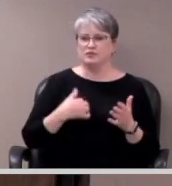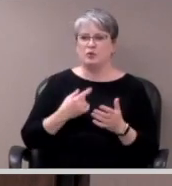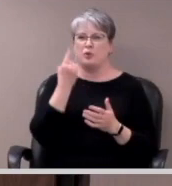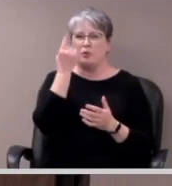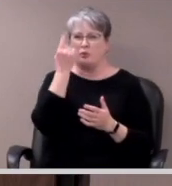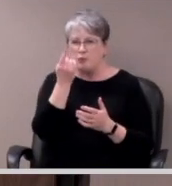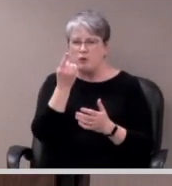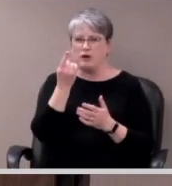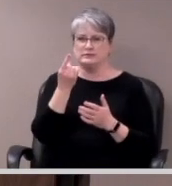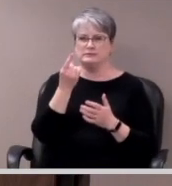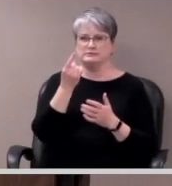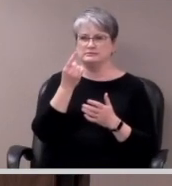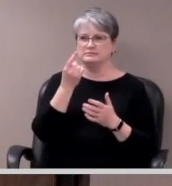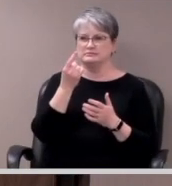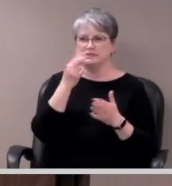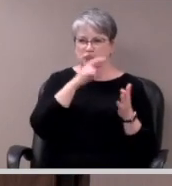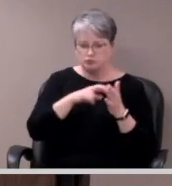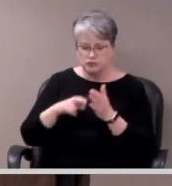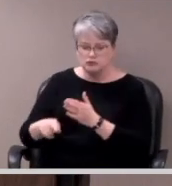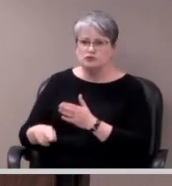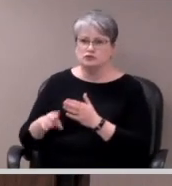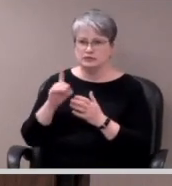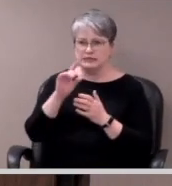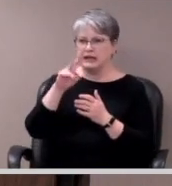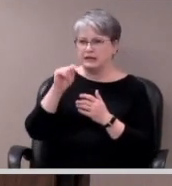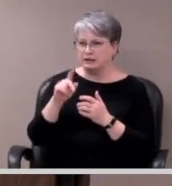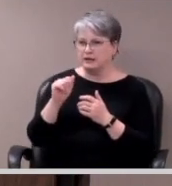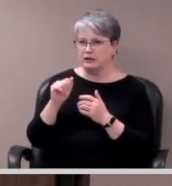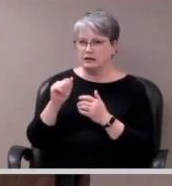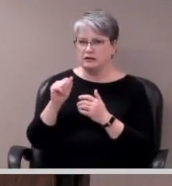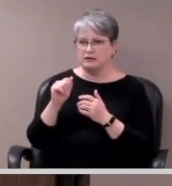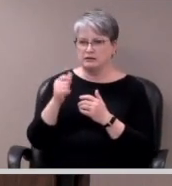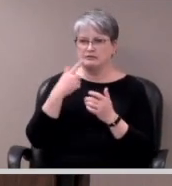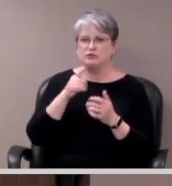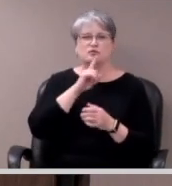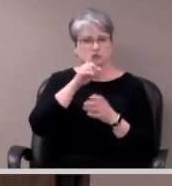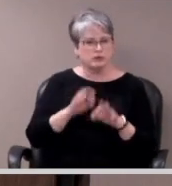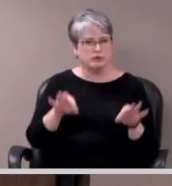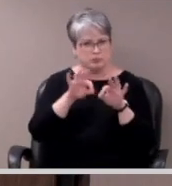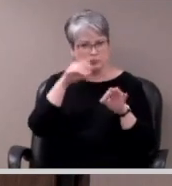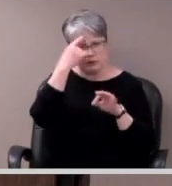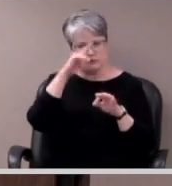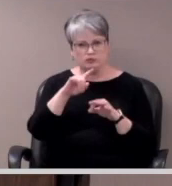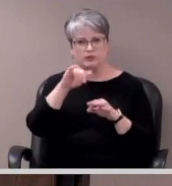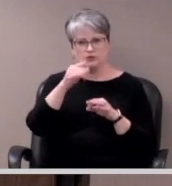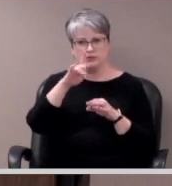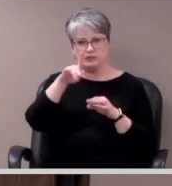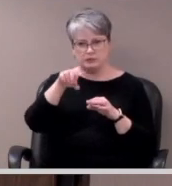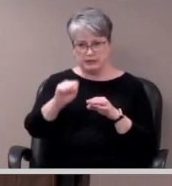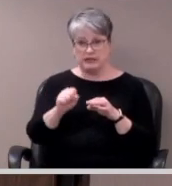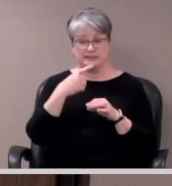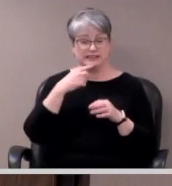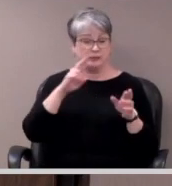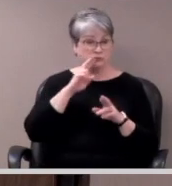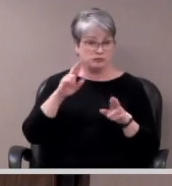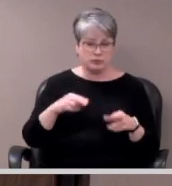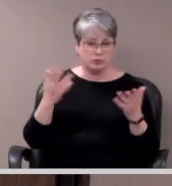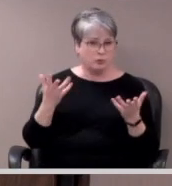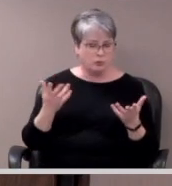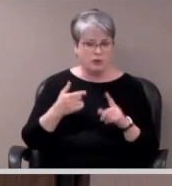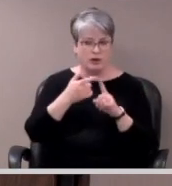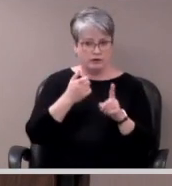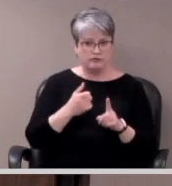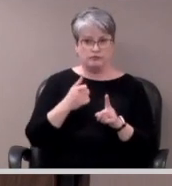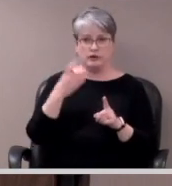research which I think was most important to JCPS, and that was the report from